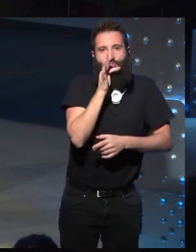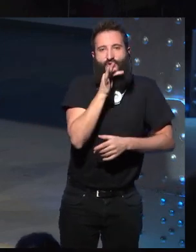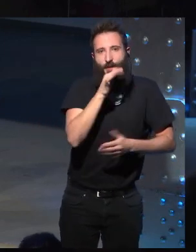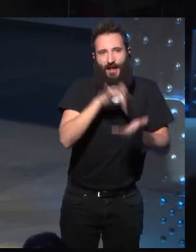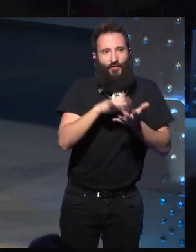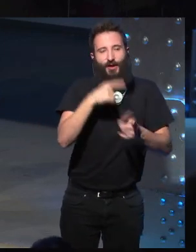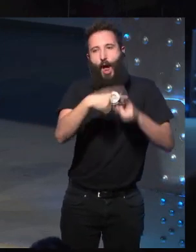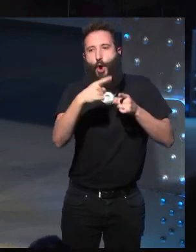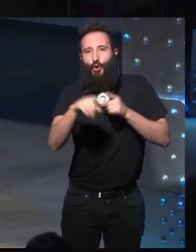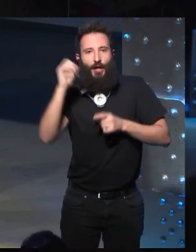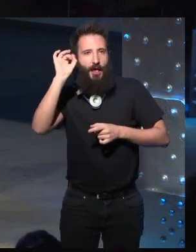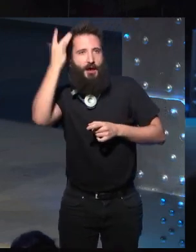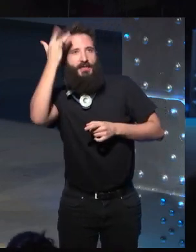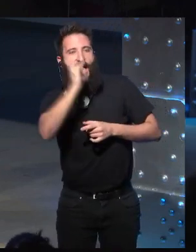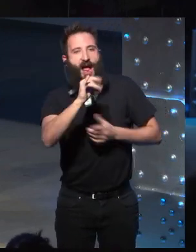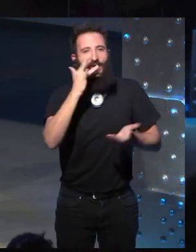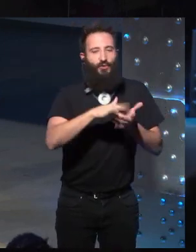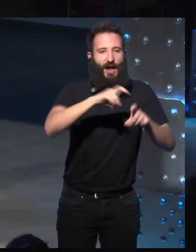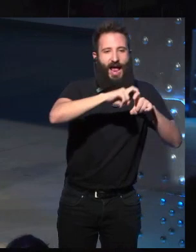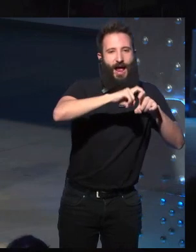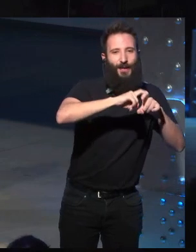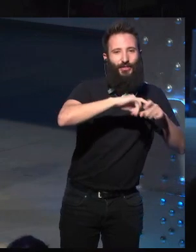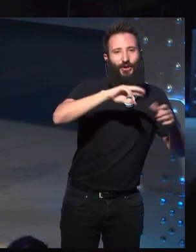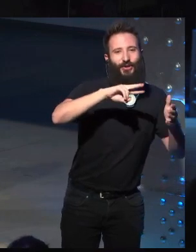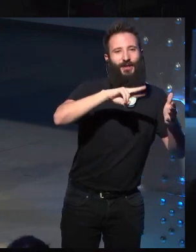that. Good luck to translate that.